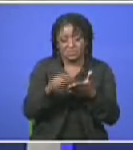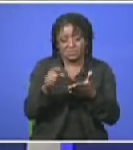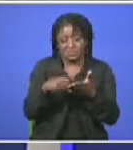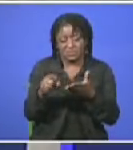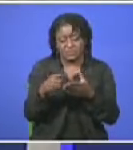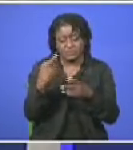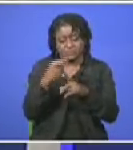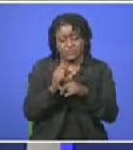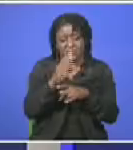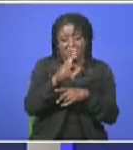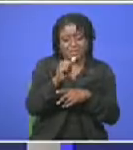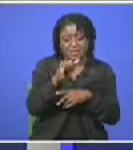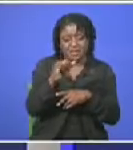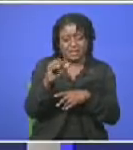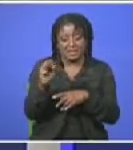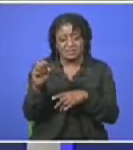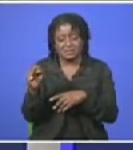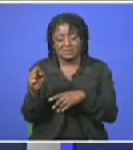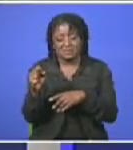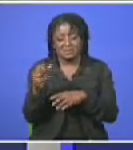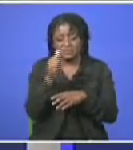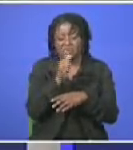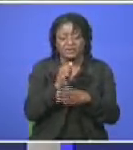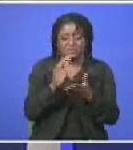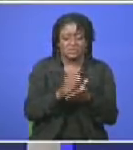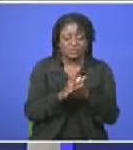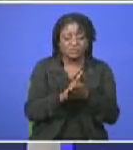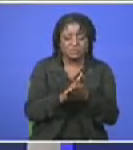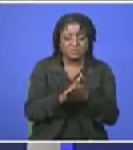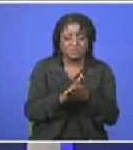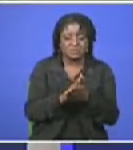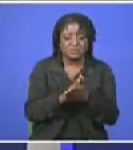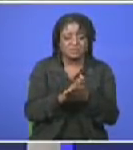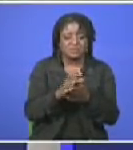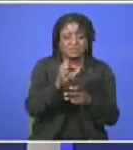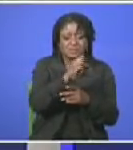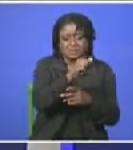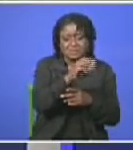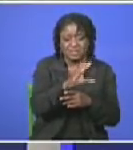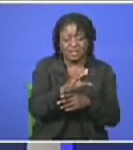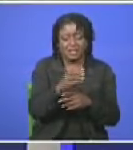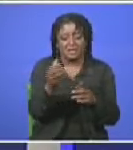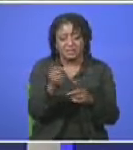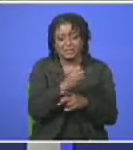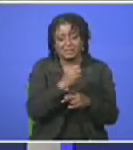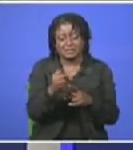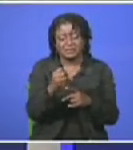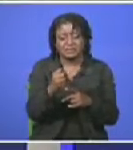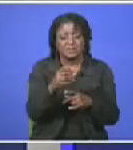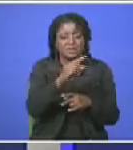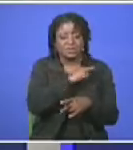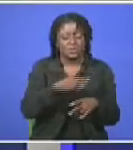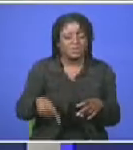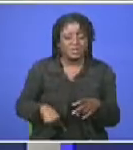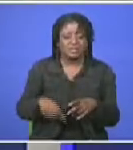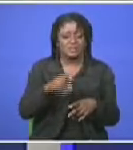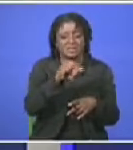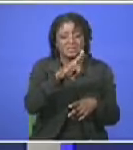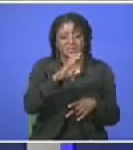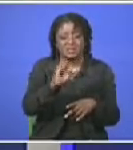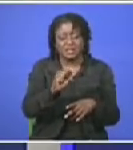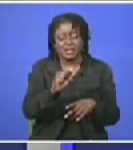school softball season yesterday. In senior girls play, SAC taking care of Queens College 15-7. NCA, they won big over Aquinas